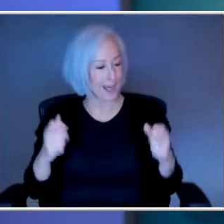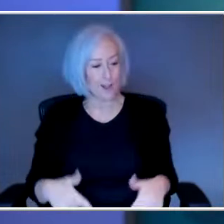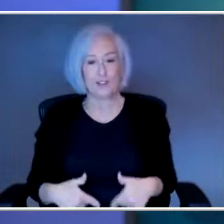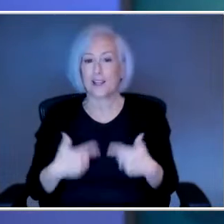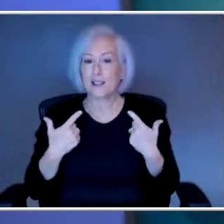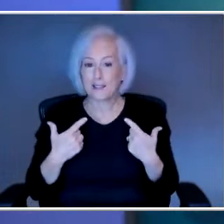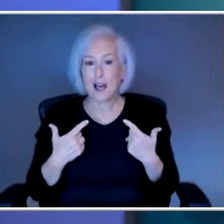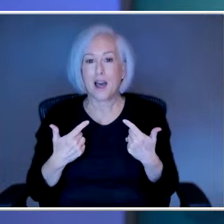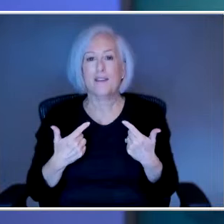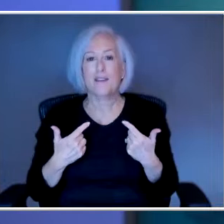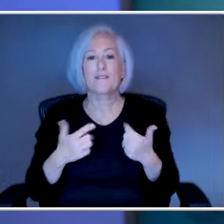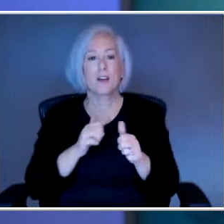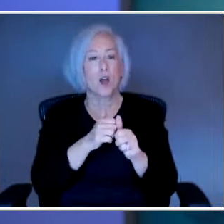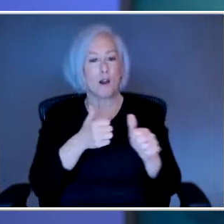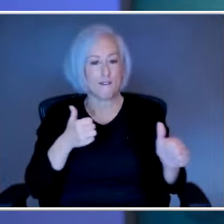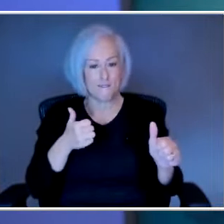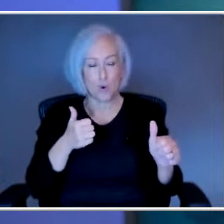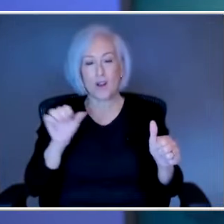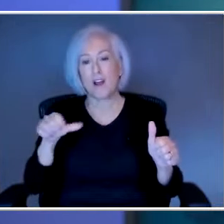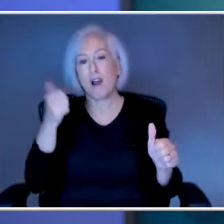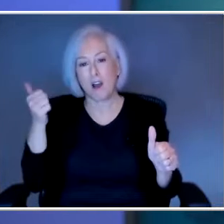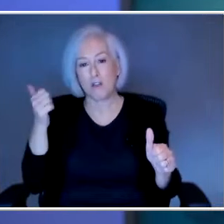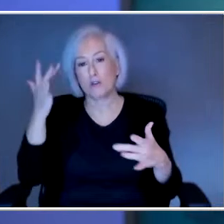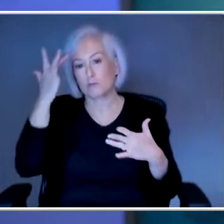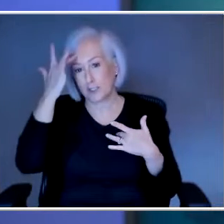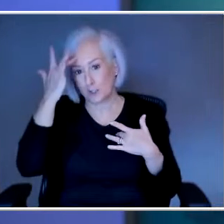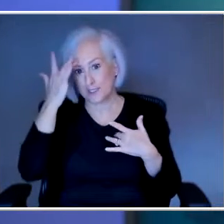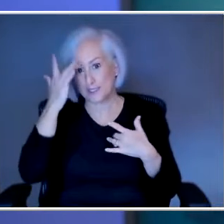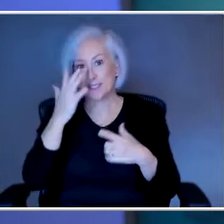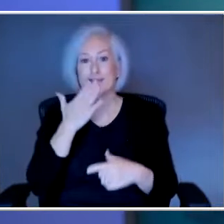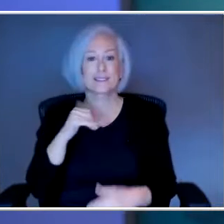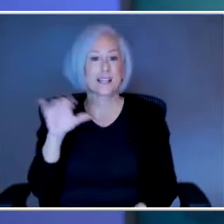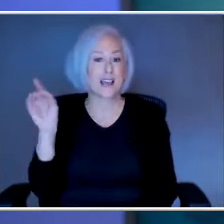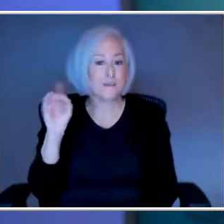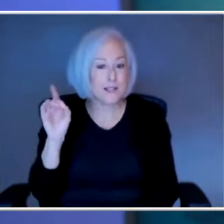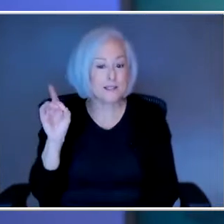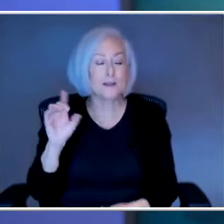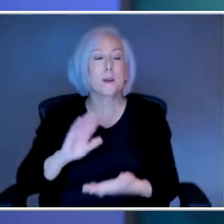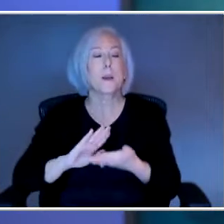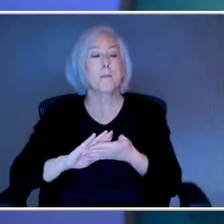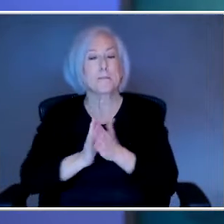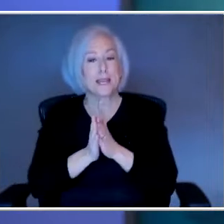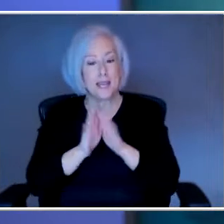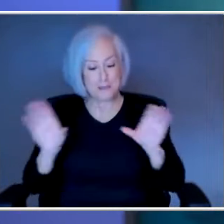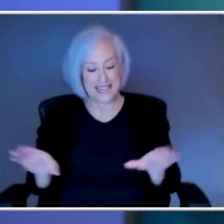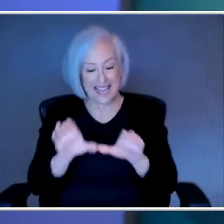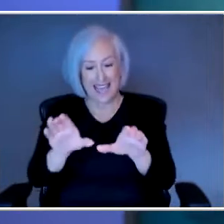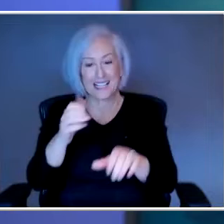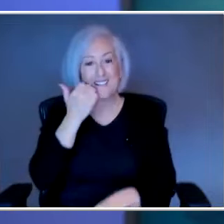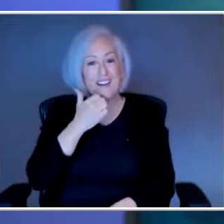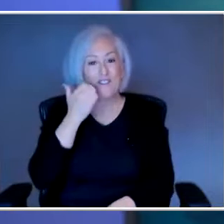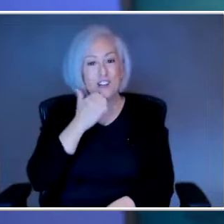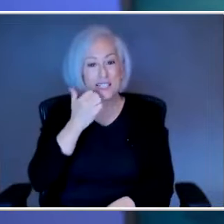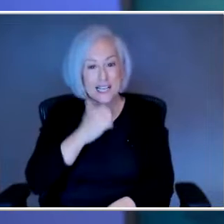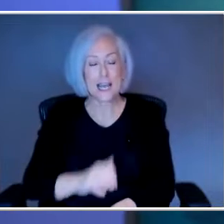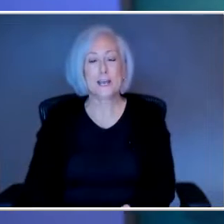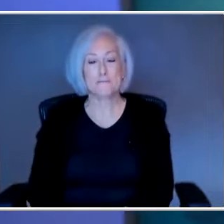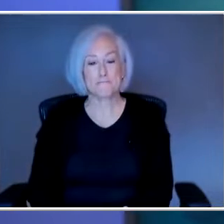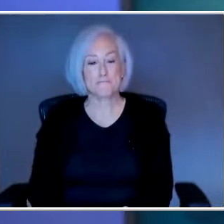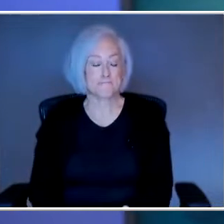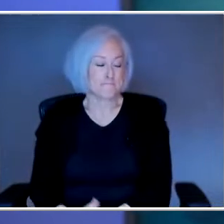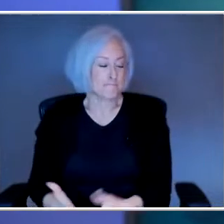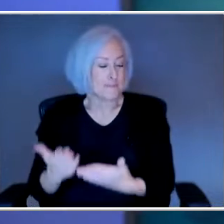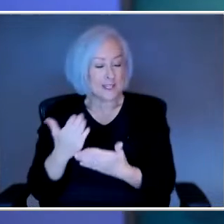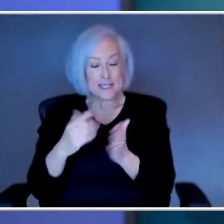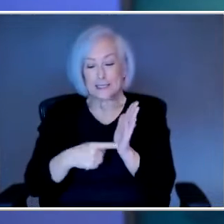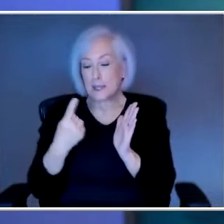diabetes. Just living an active daily life is about all you can really expect to do. There's a certain element of it's just kind of how you're